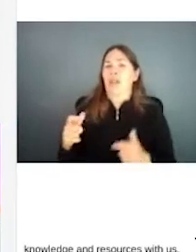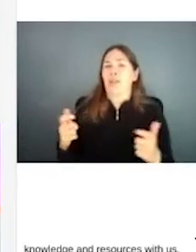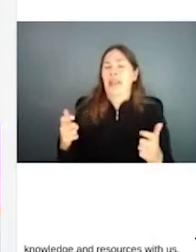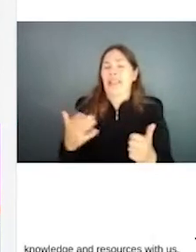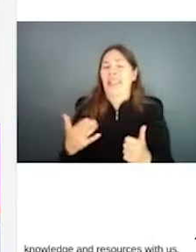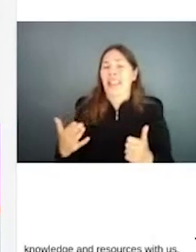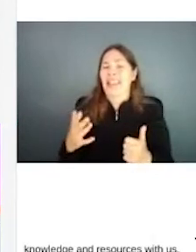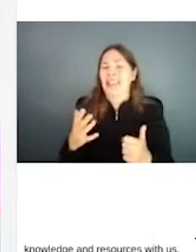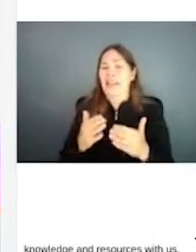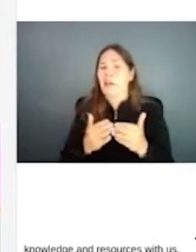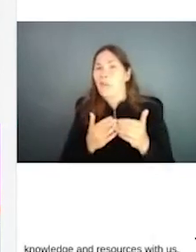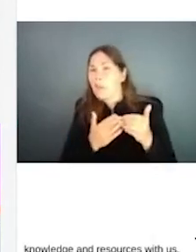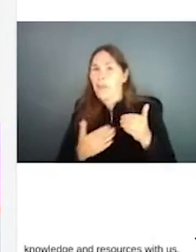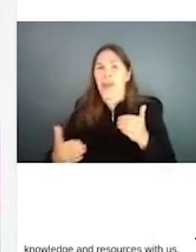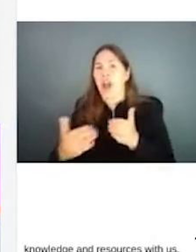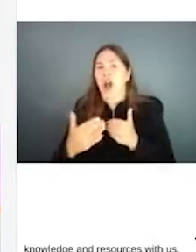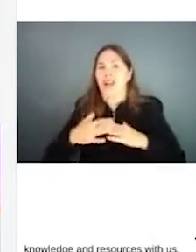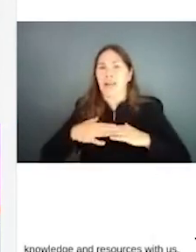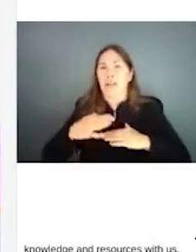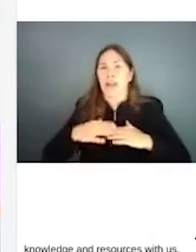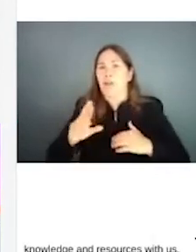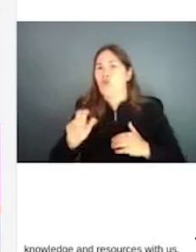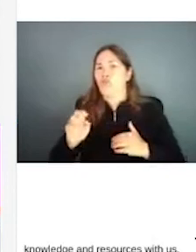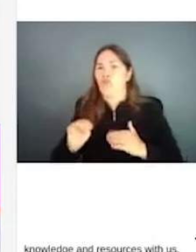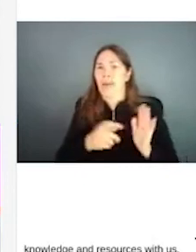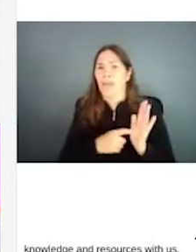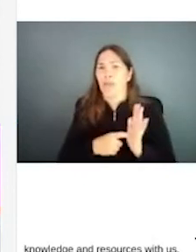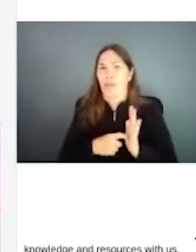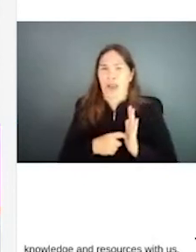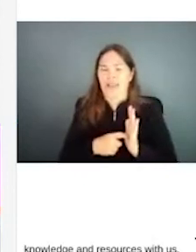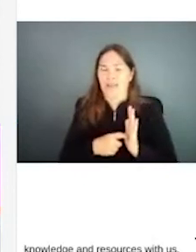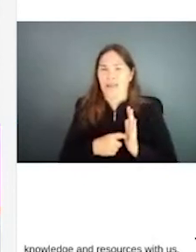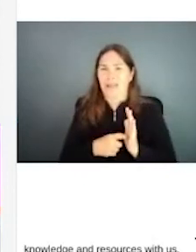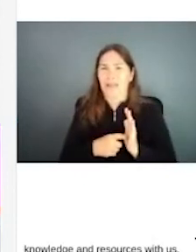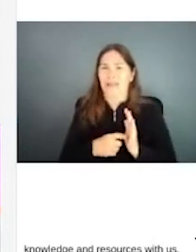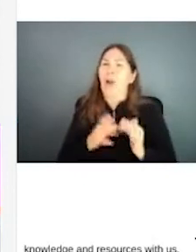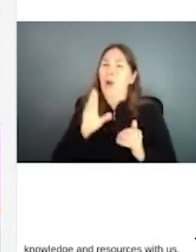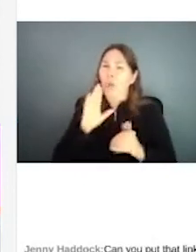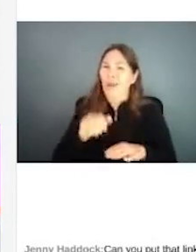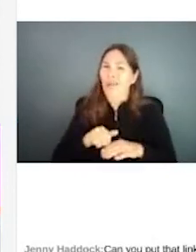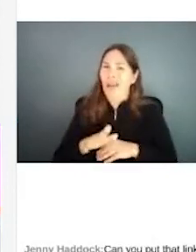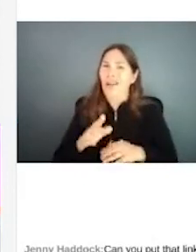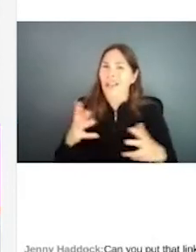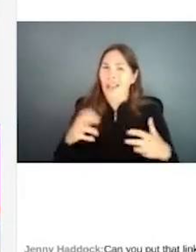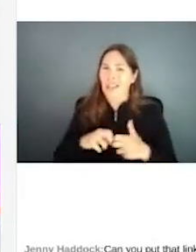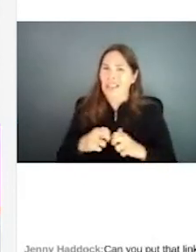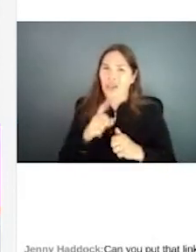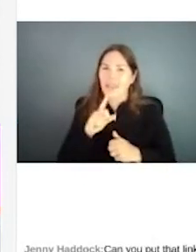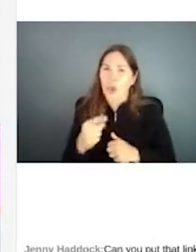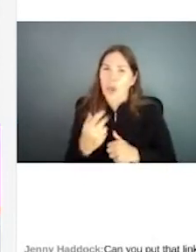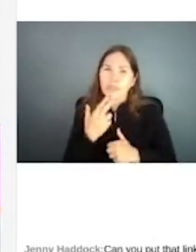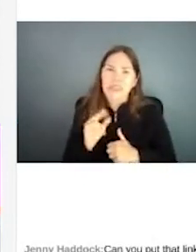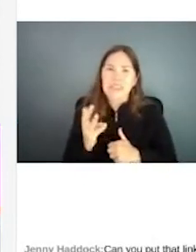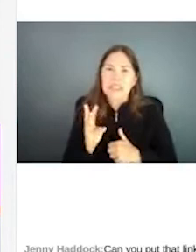getting beyond the minimum RAM requirements, or it causes a lot of issues. I'll tell you